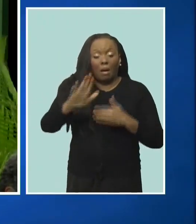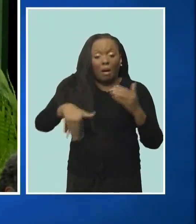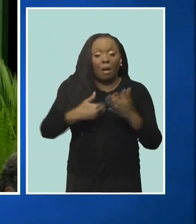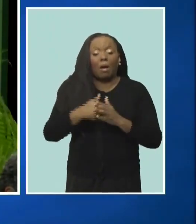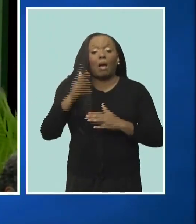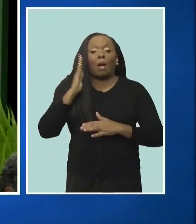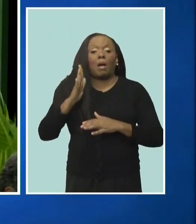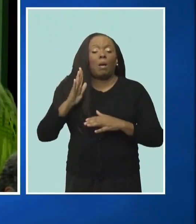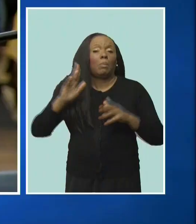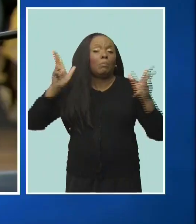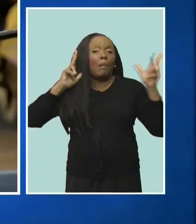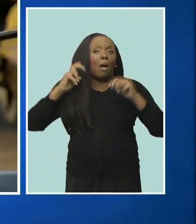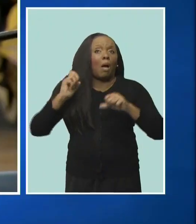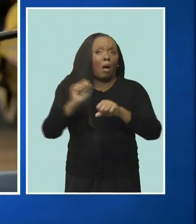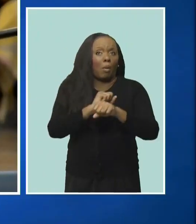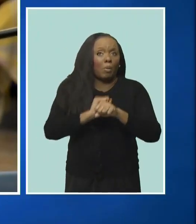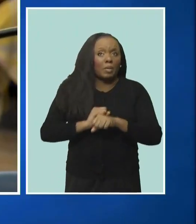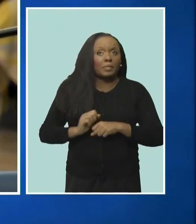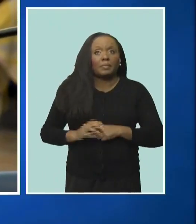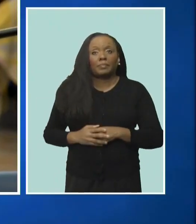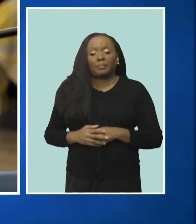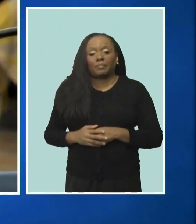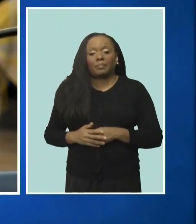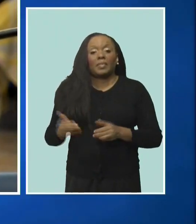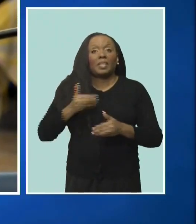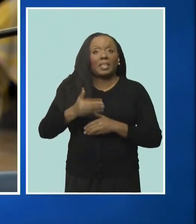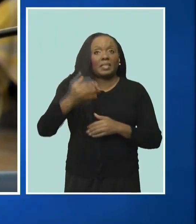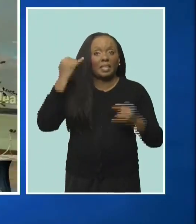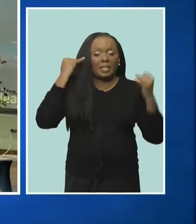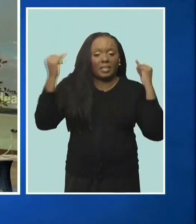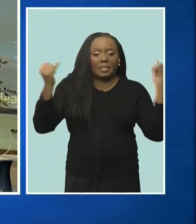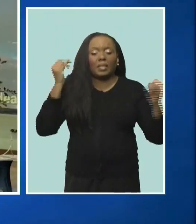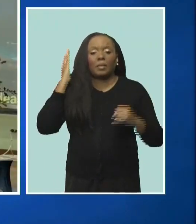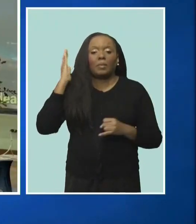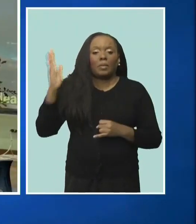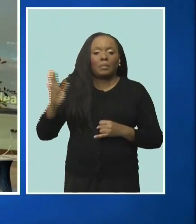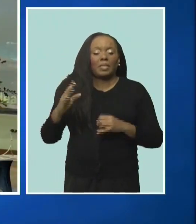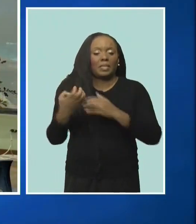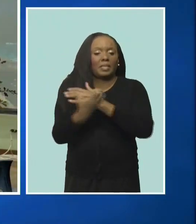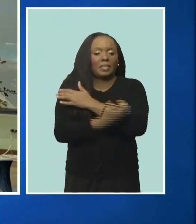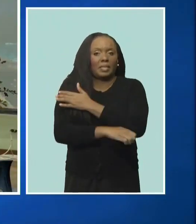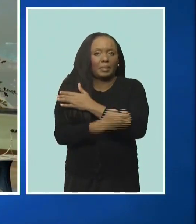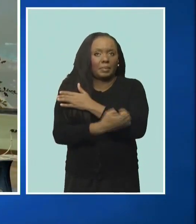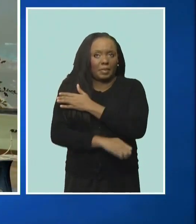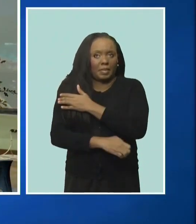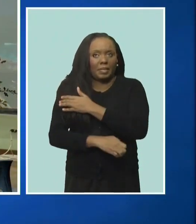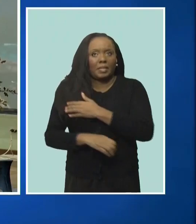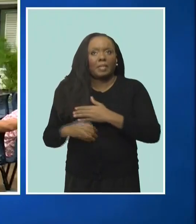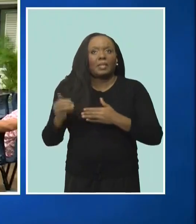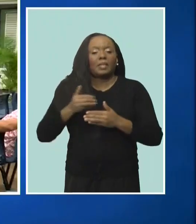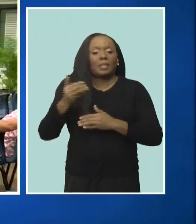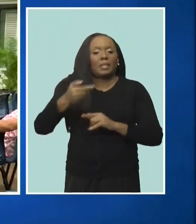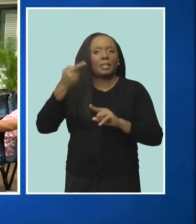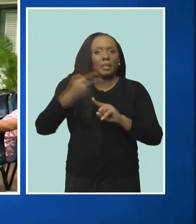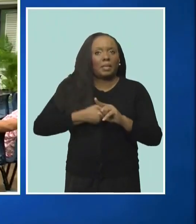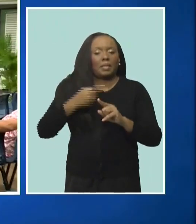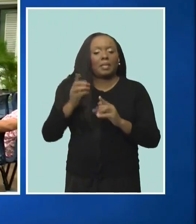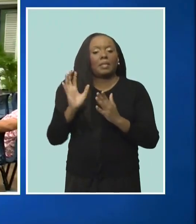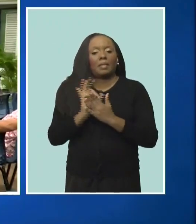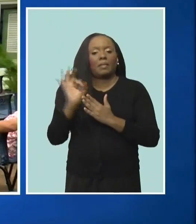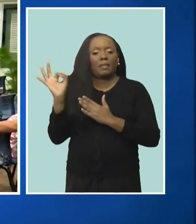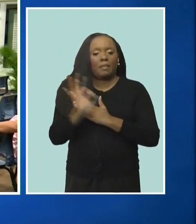those matters. The next Ideas Forum will be held in the parish of St. Peter during their month-long celebration